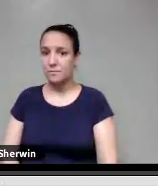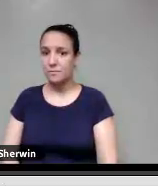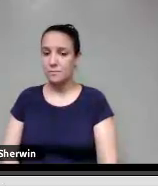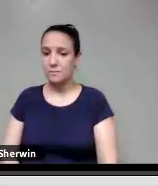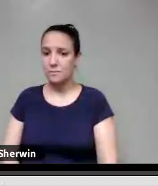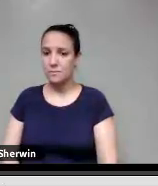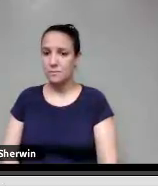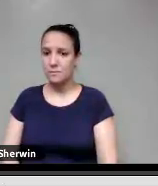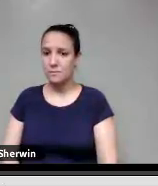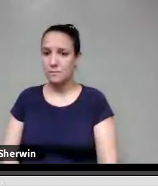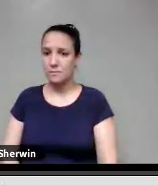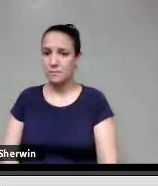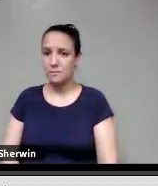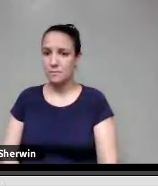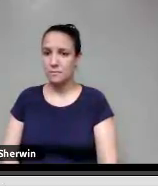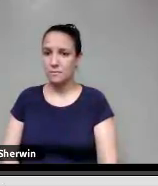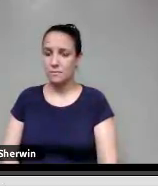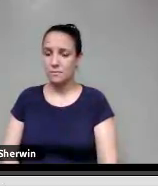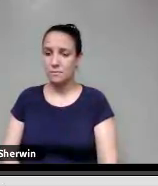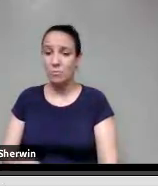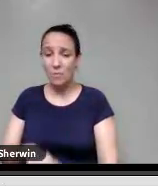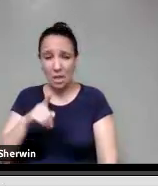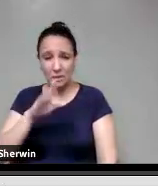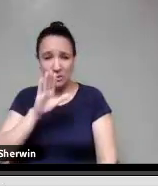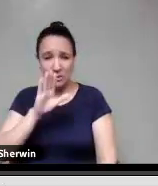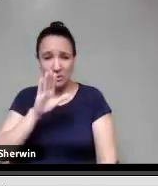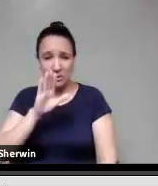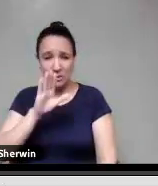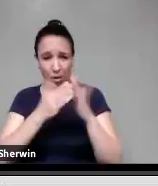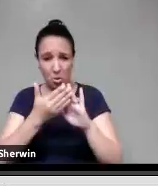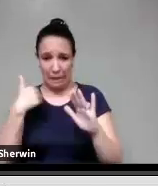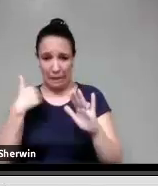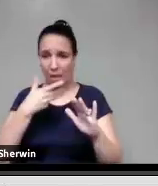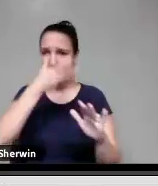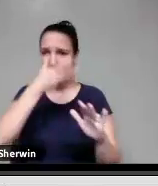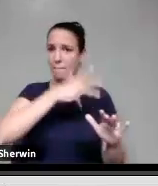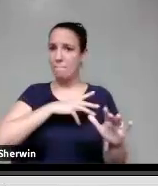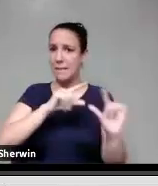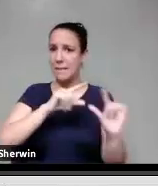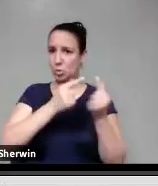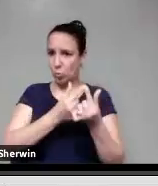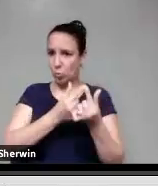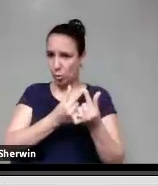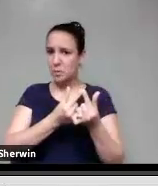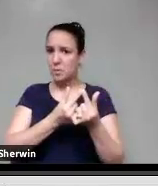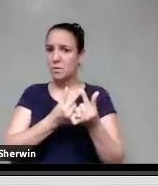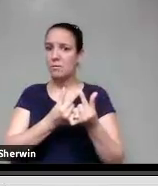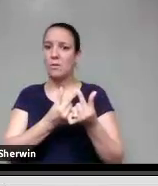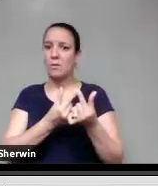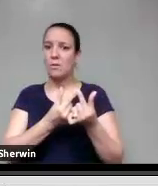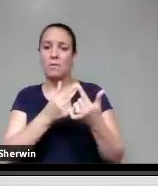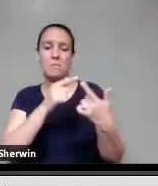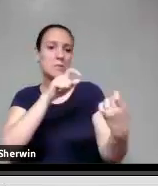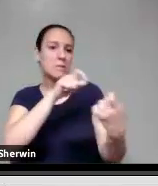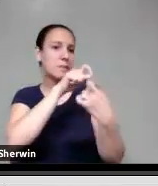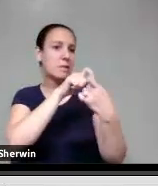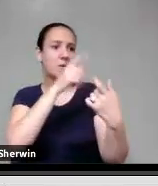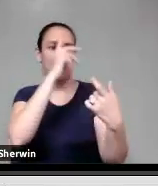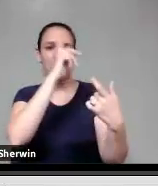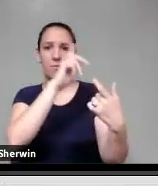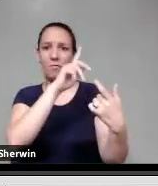group? Do you have men's groups that specifically cater to male